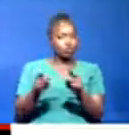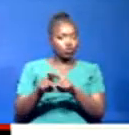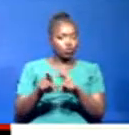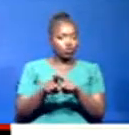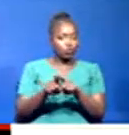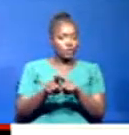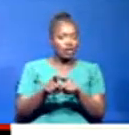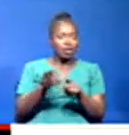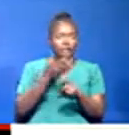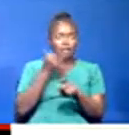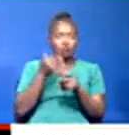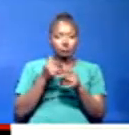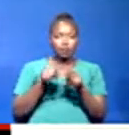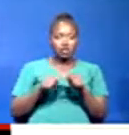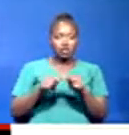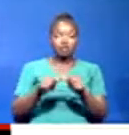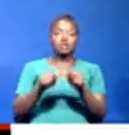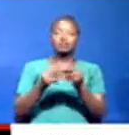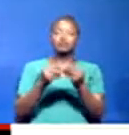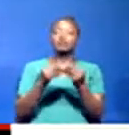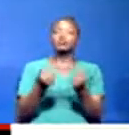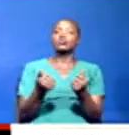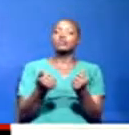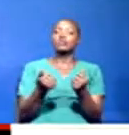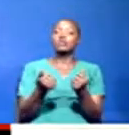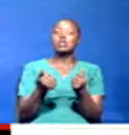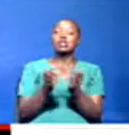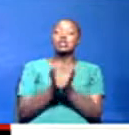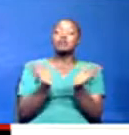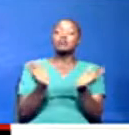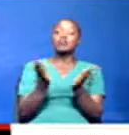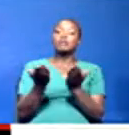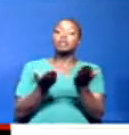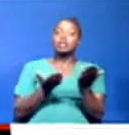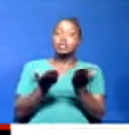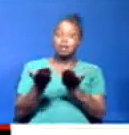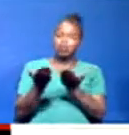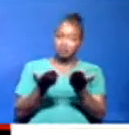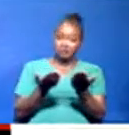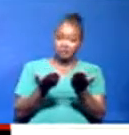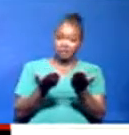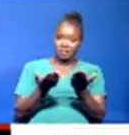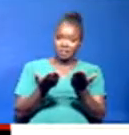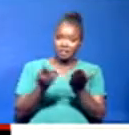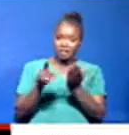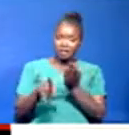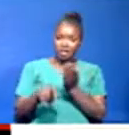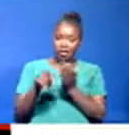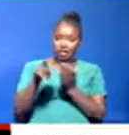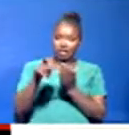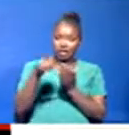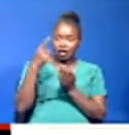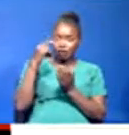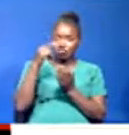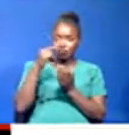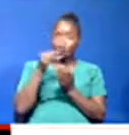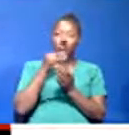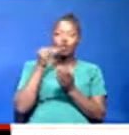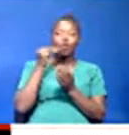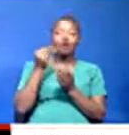sustainable solution. The public service is the anchor for the homegrown